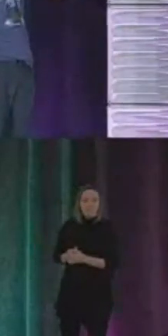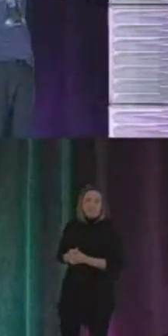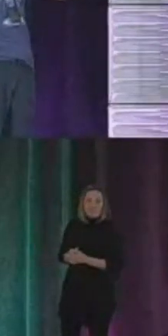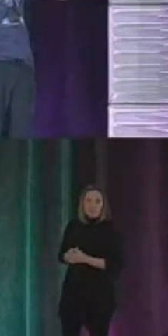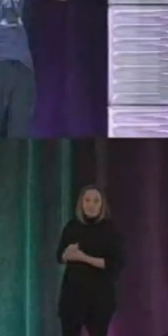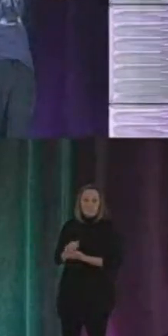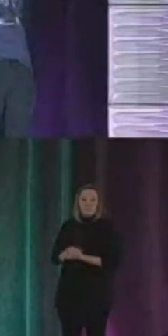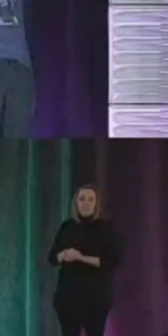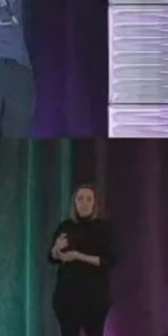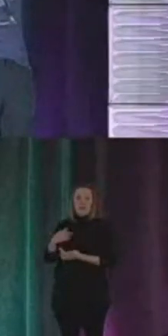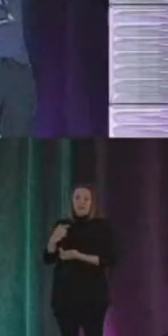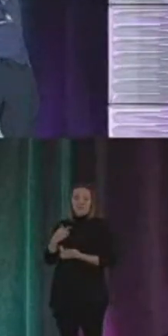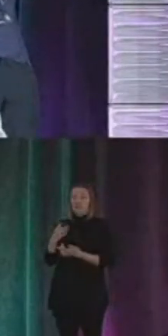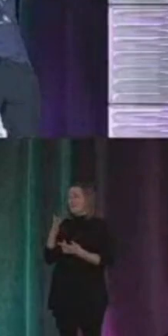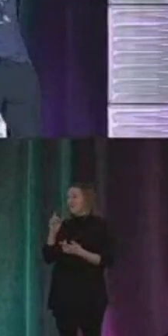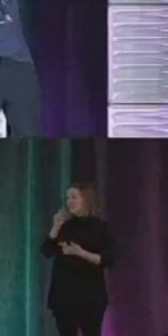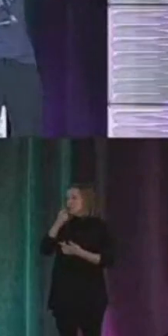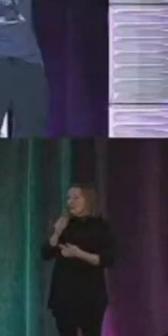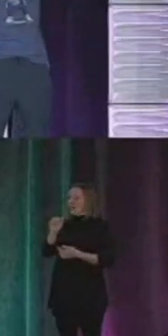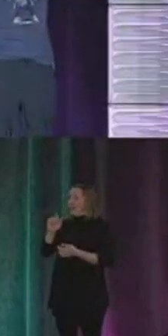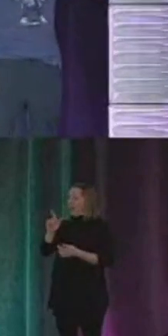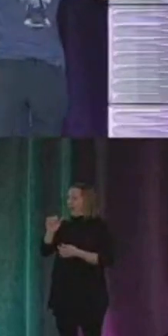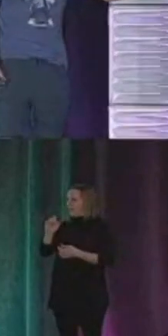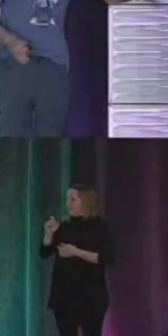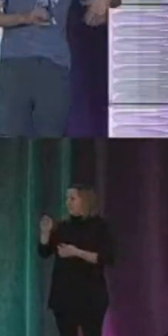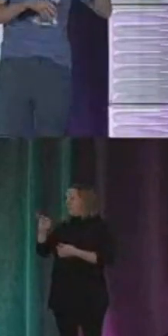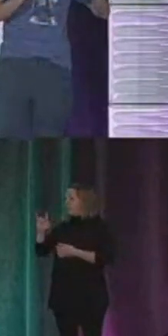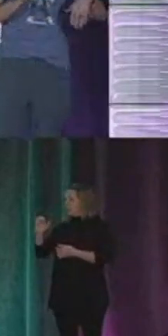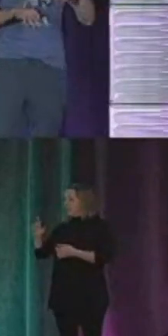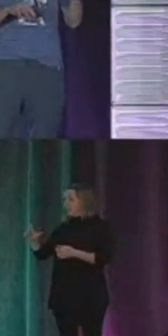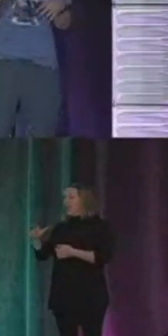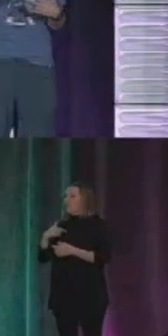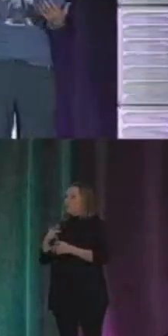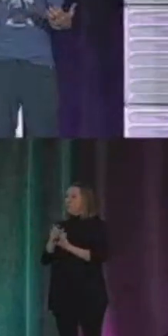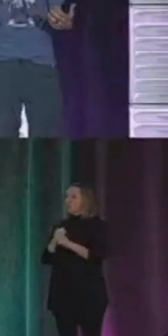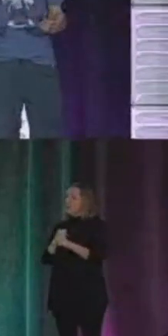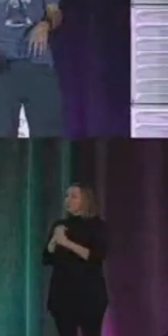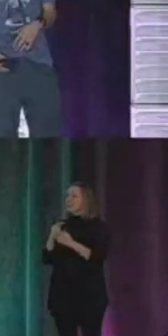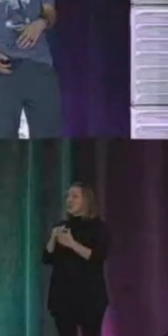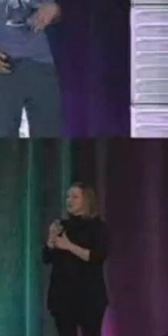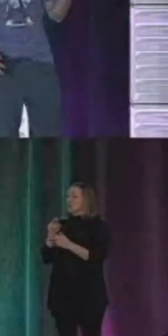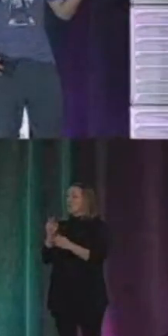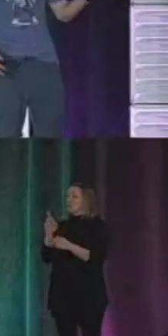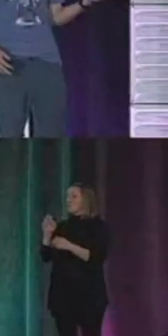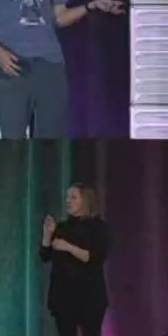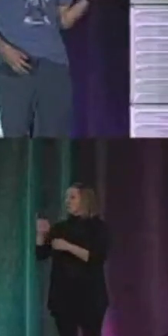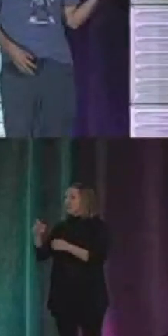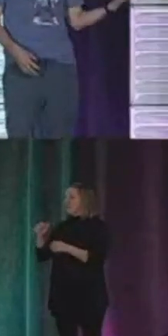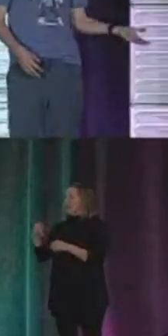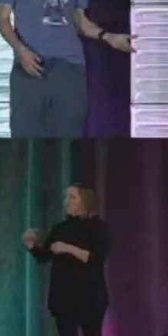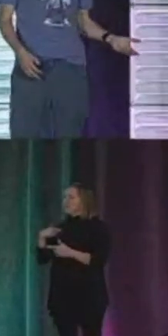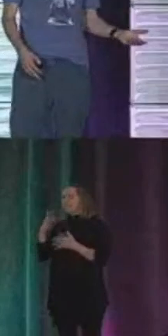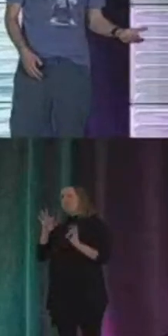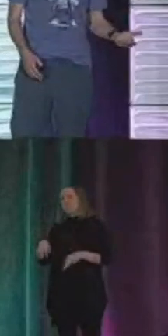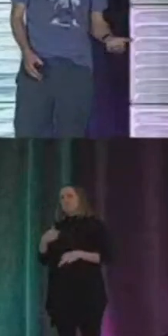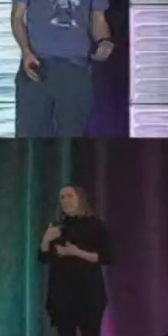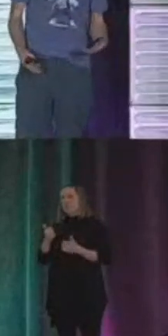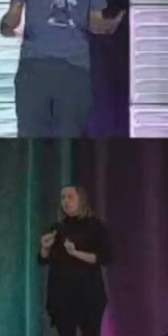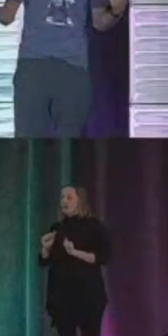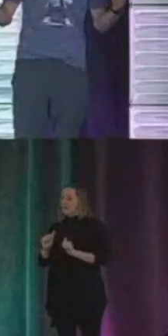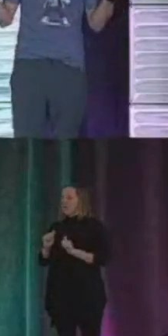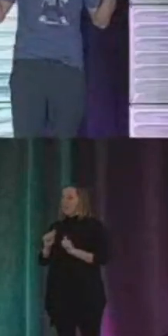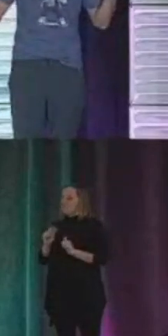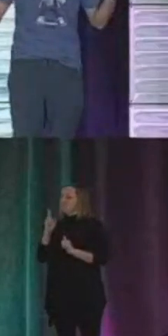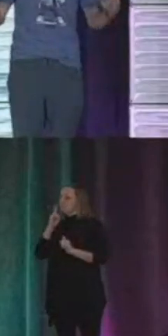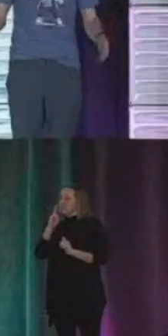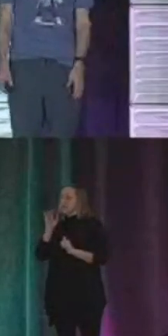something that I think is cool is that Alex Mitchell was just building away on a Remix app and decided one day, hey, I should just try and